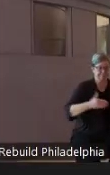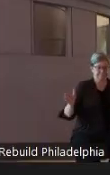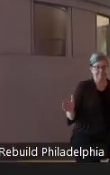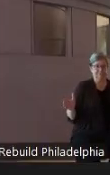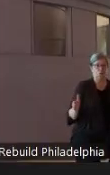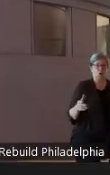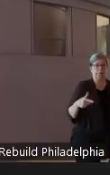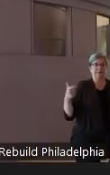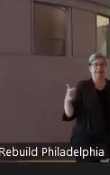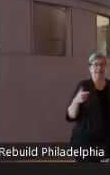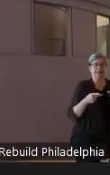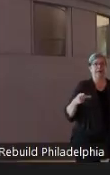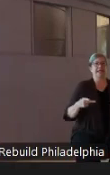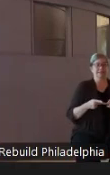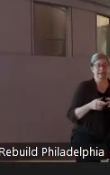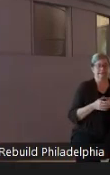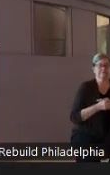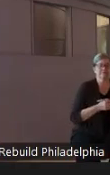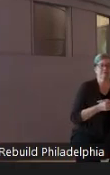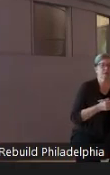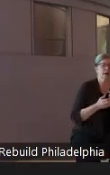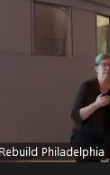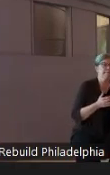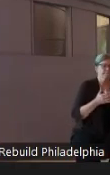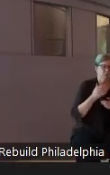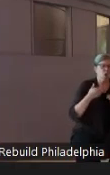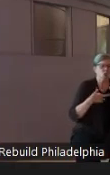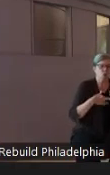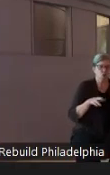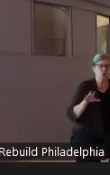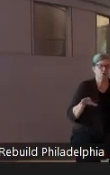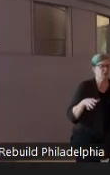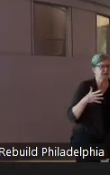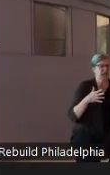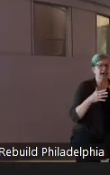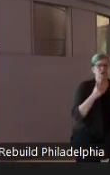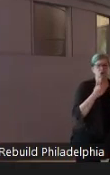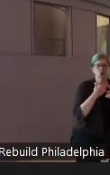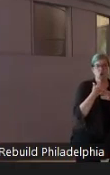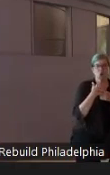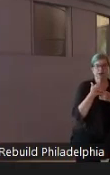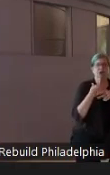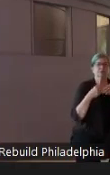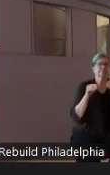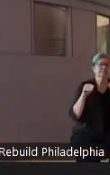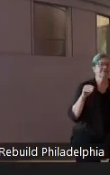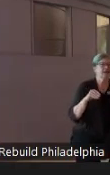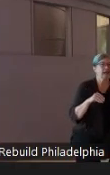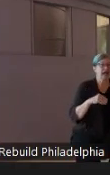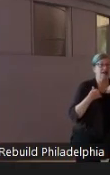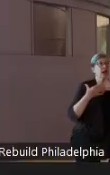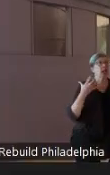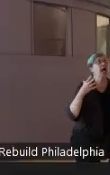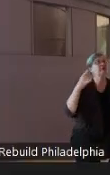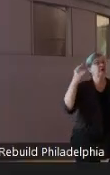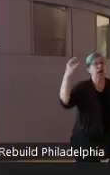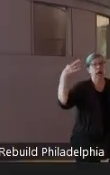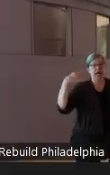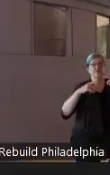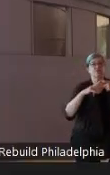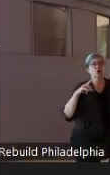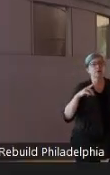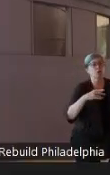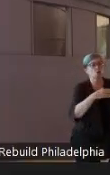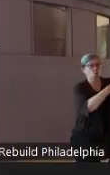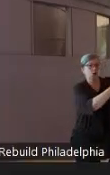space. Both rooms will have lots of storage, and similar to the fitness room, will be filled with light coming in from